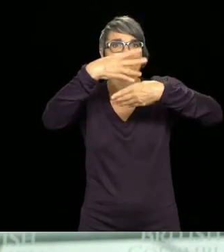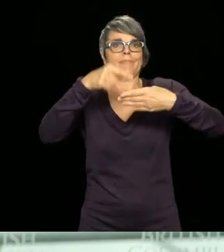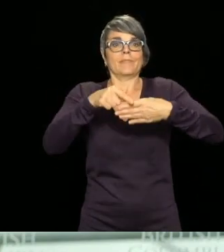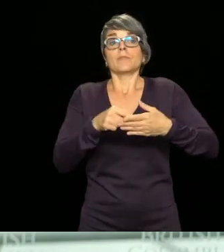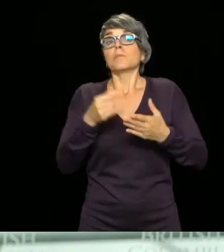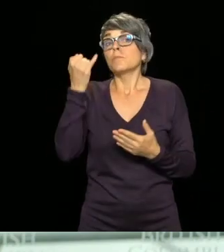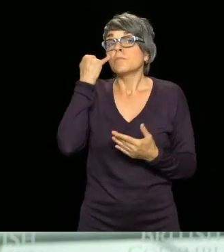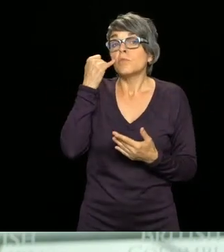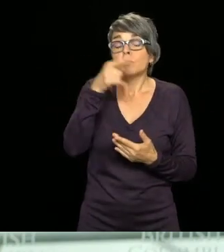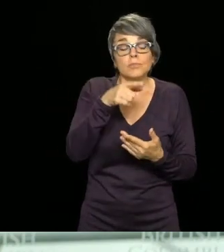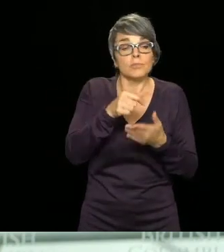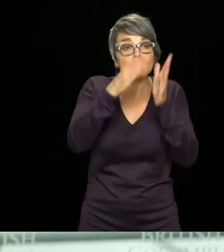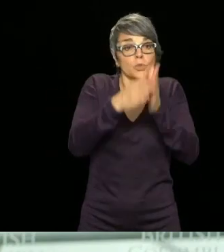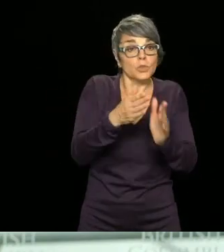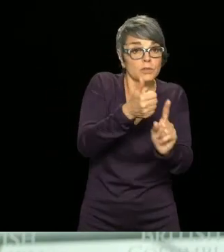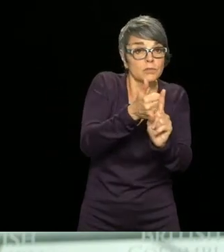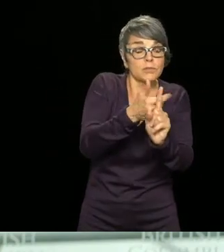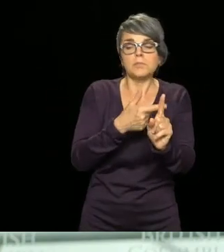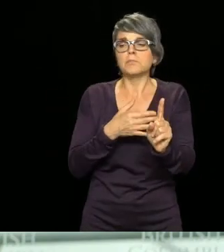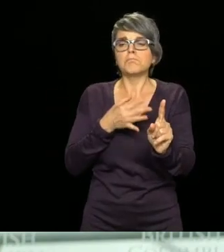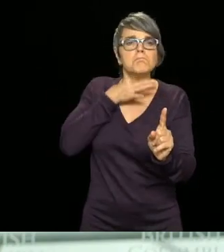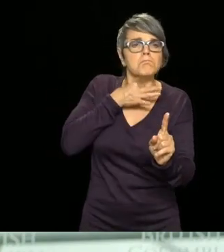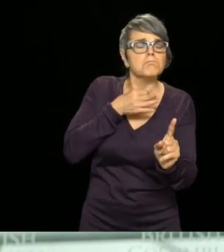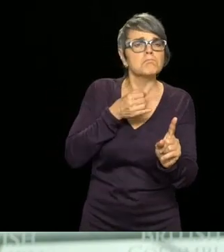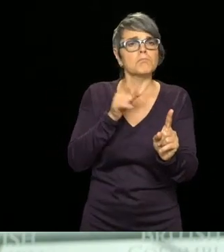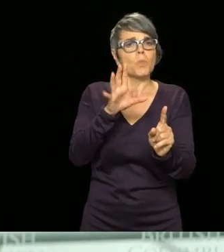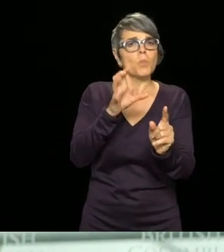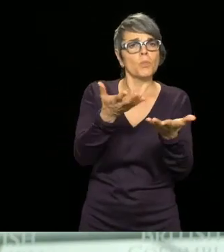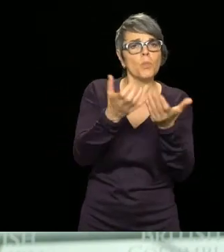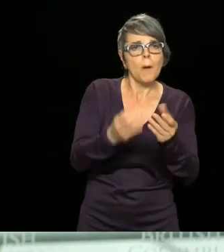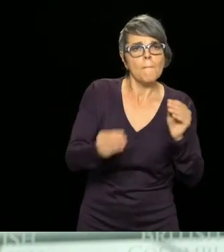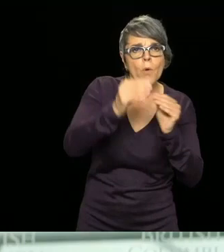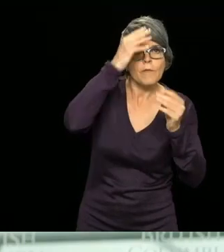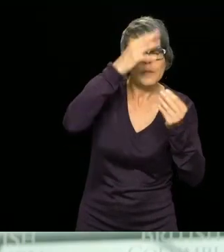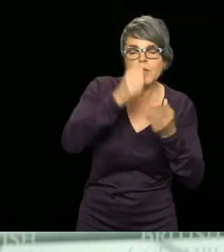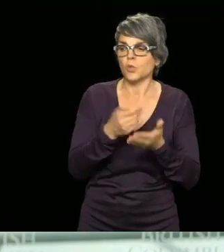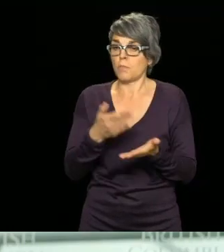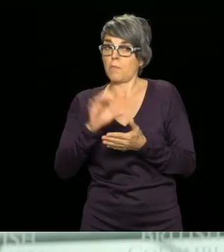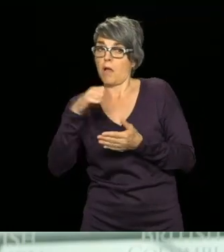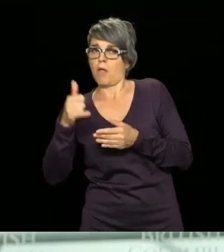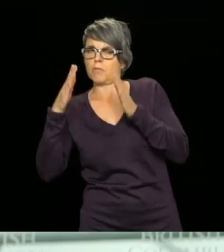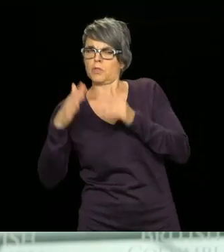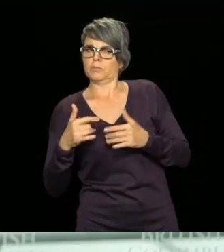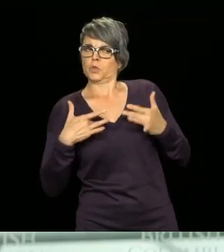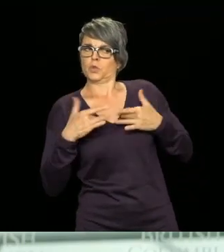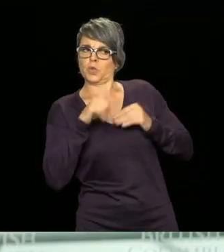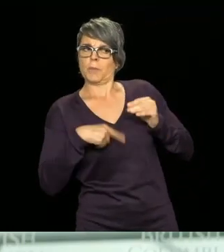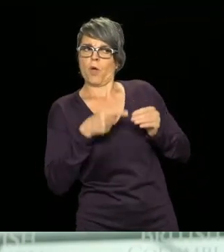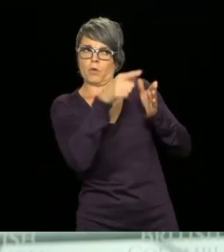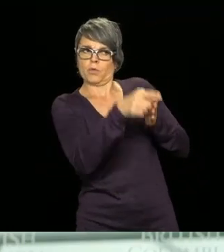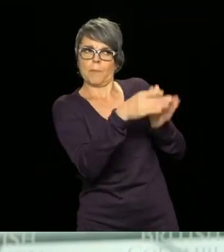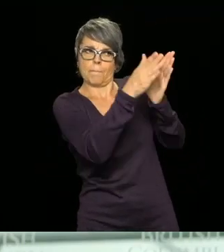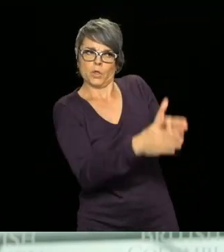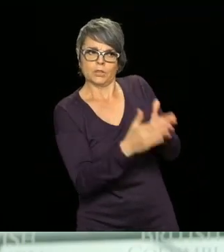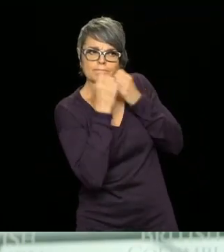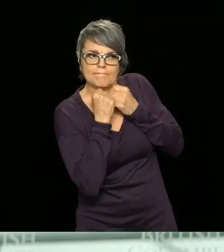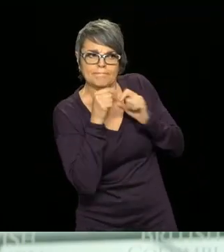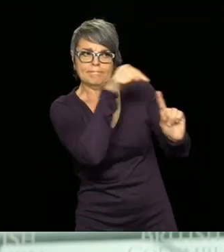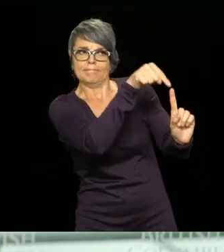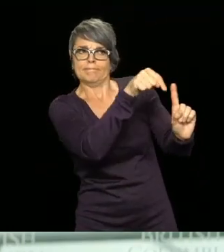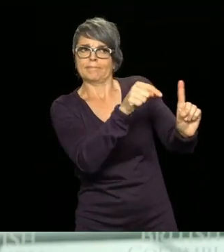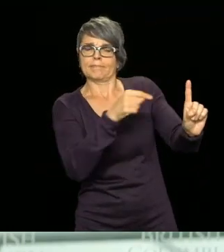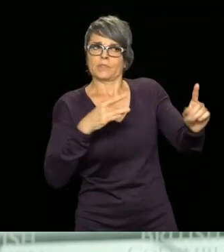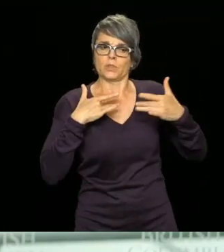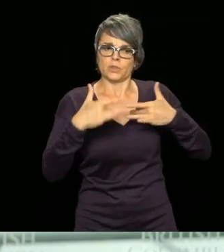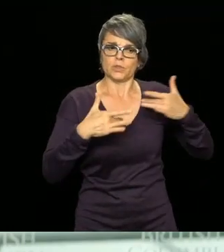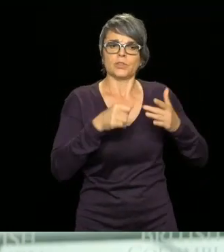have concerns to take more seriously for loved ones or themselves, but there is a relationship between domestic violence and sexual